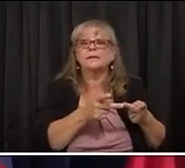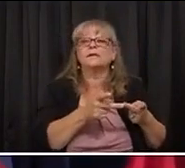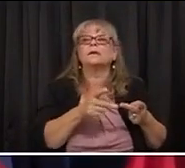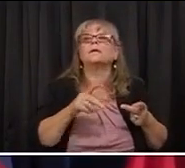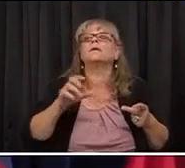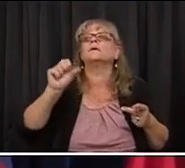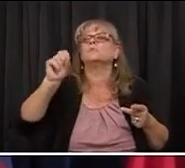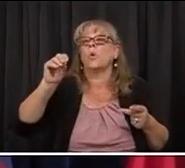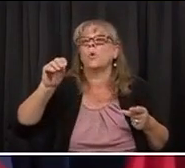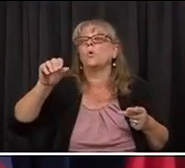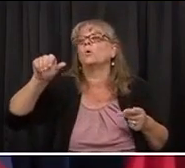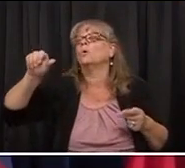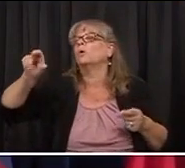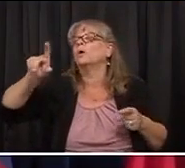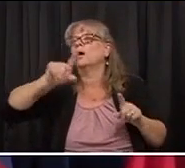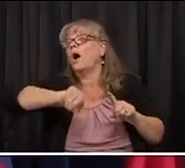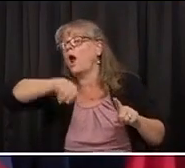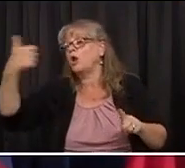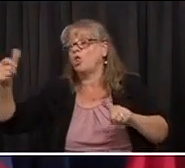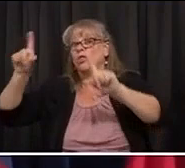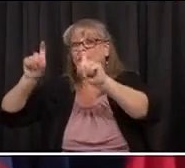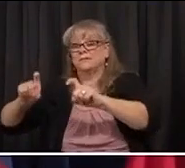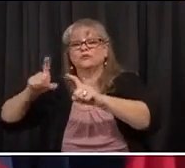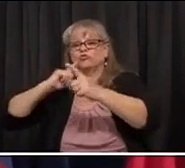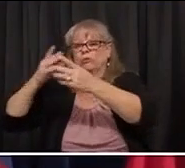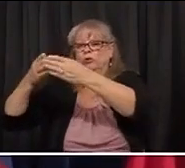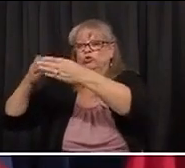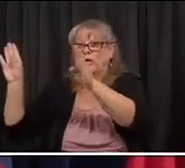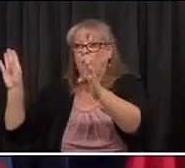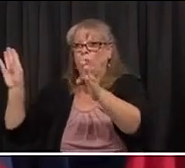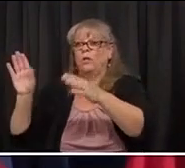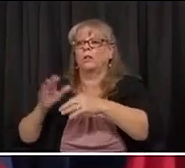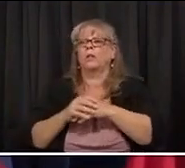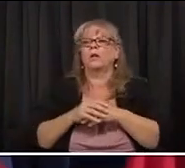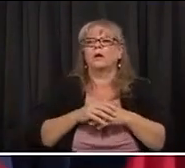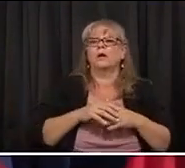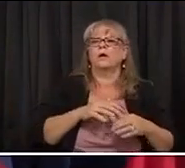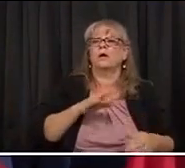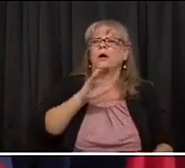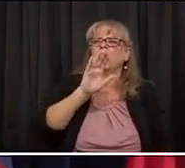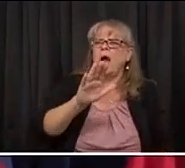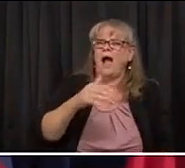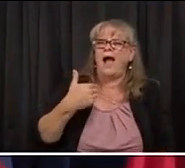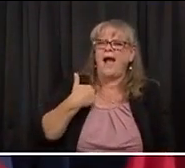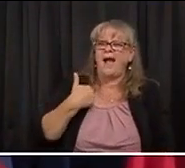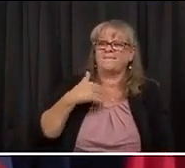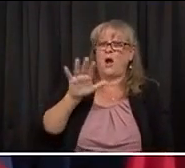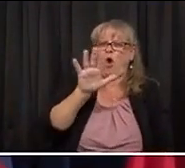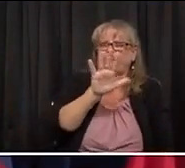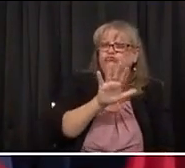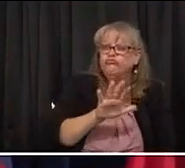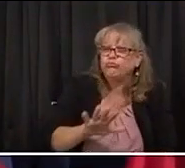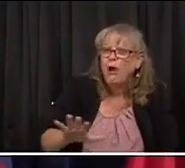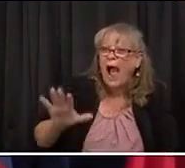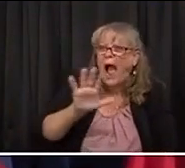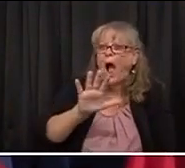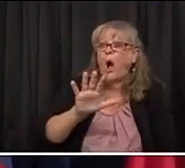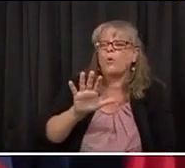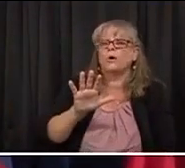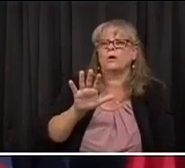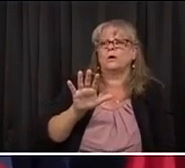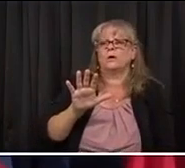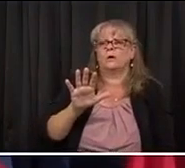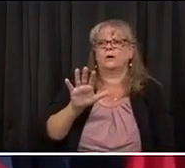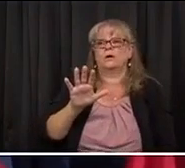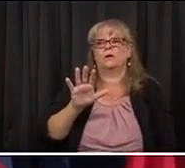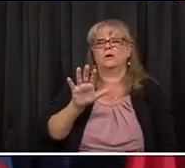don't want to commit my team, but I know we have at least estimates. We'll get that to you, kind of which is which approximately on it, and it changes day to day,